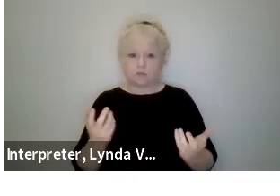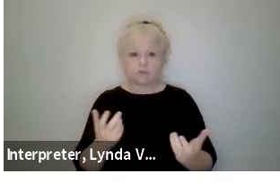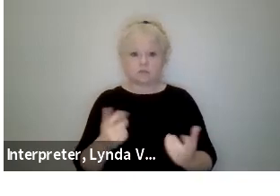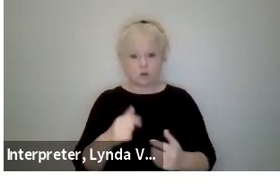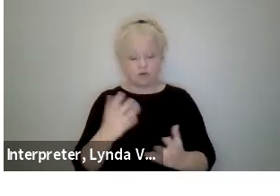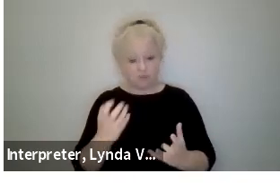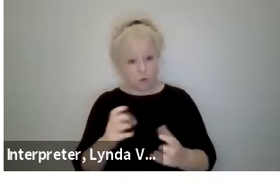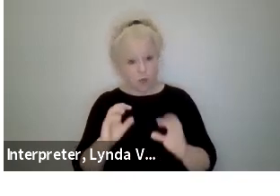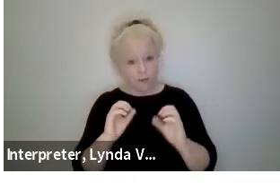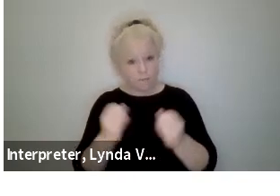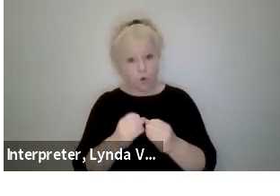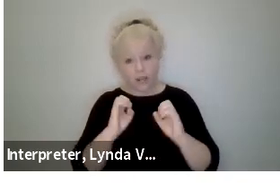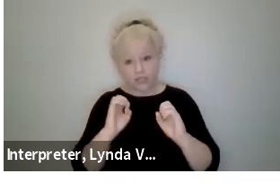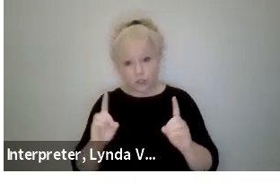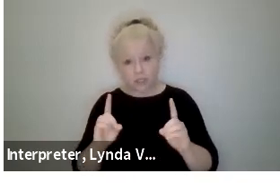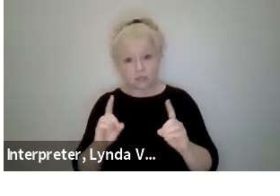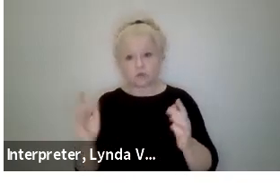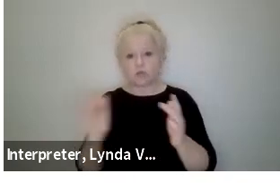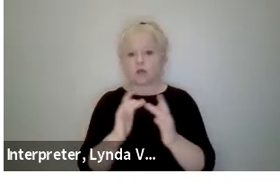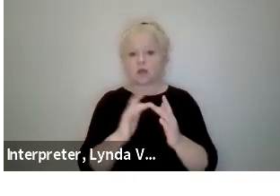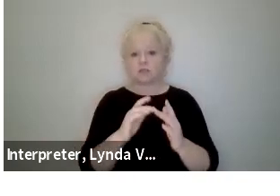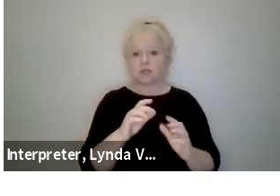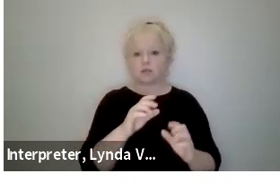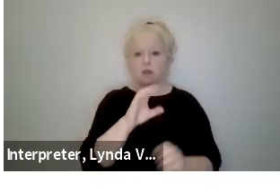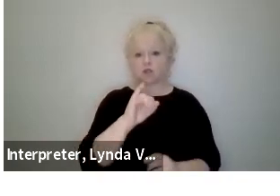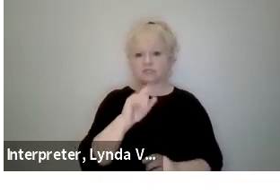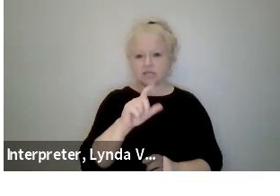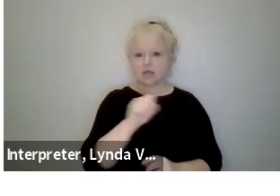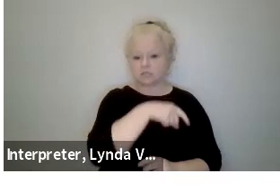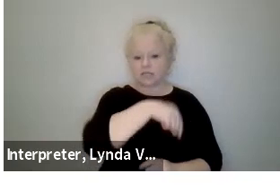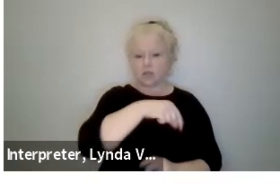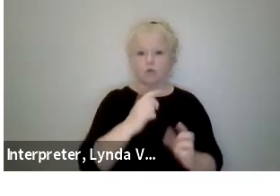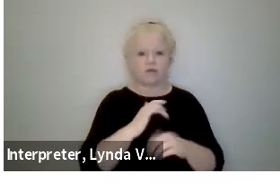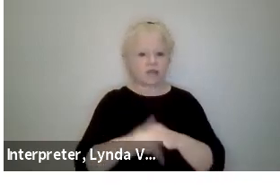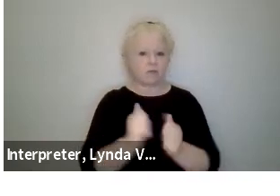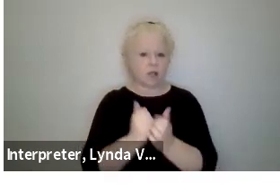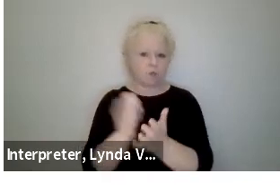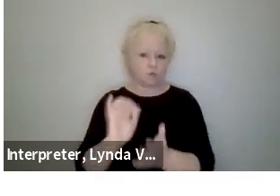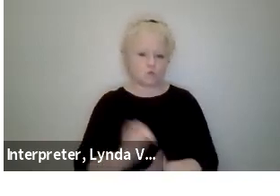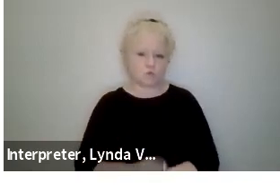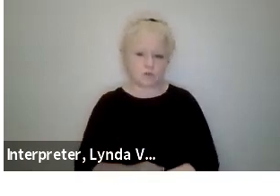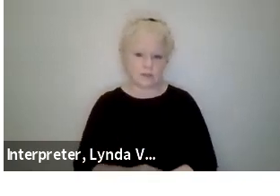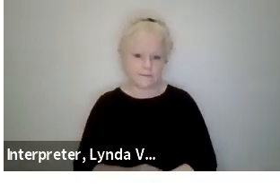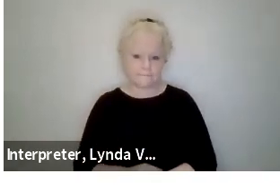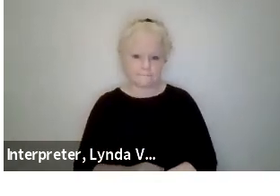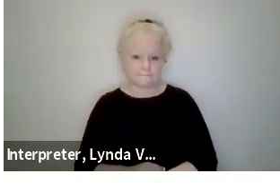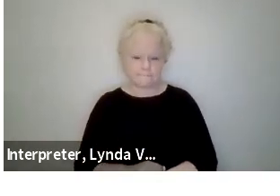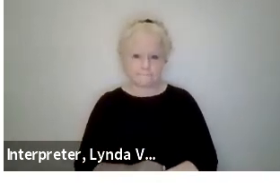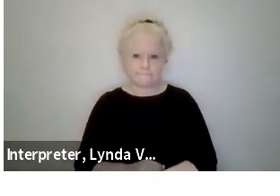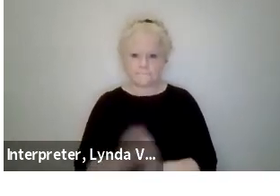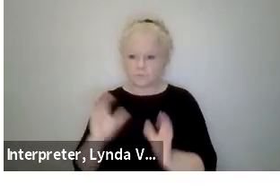for education, to reach out to our CILs, and we're more than available to help as well. So that's all for the